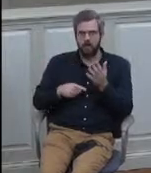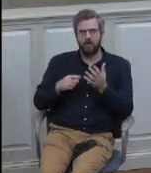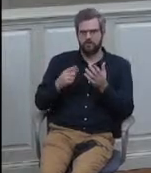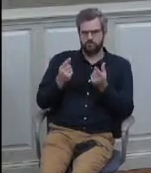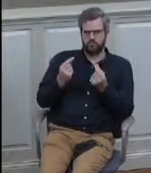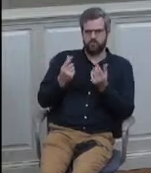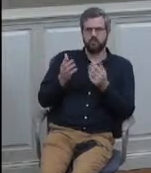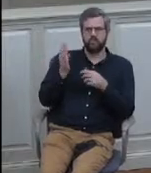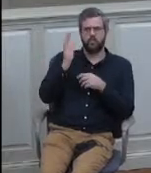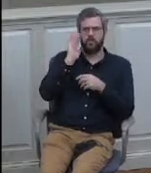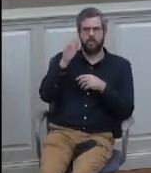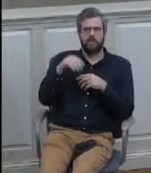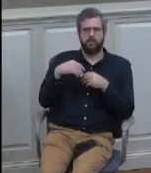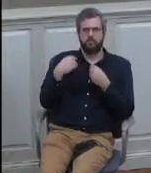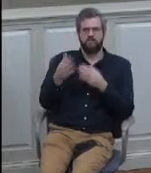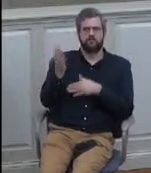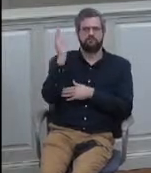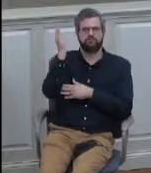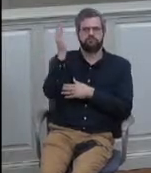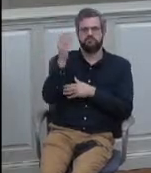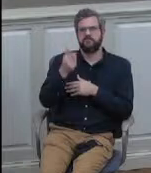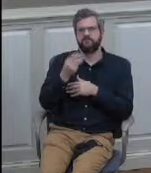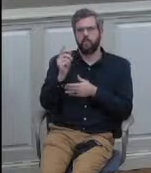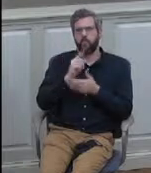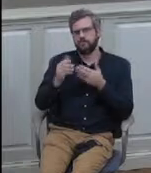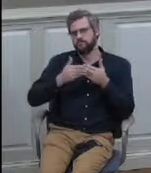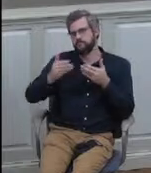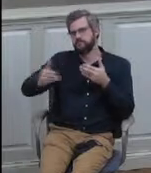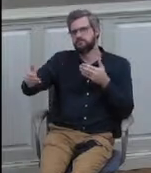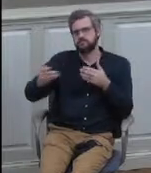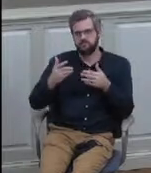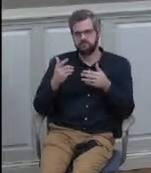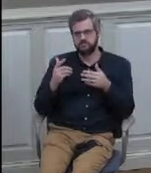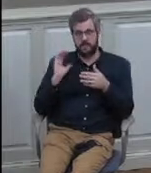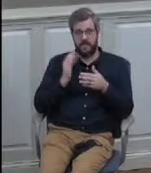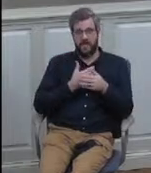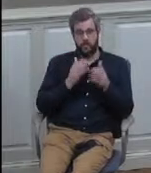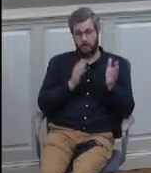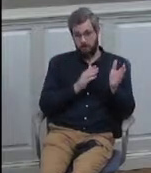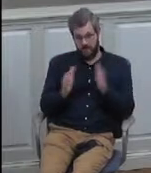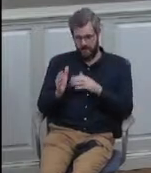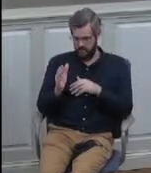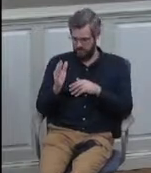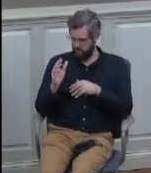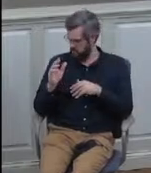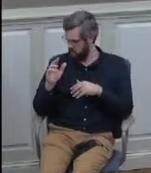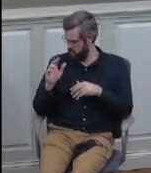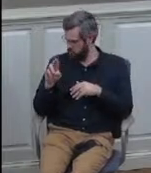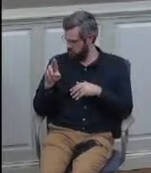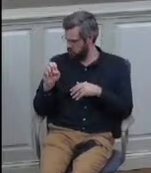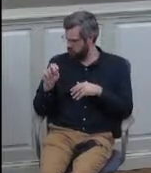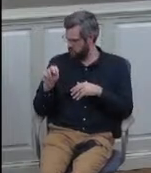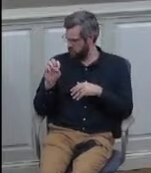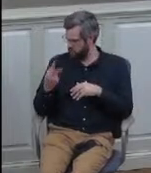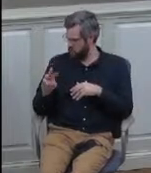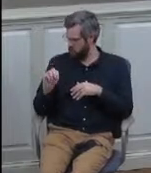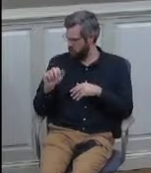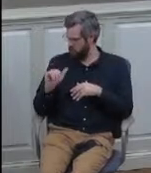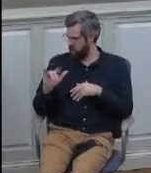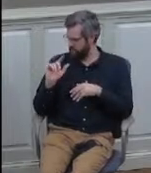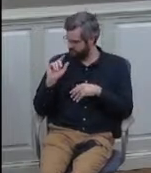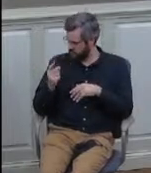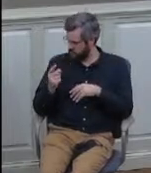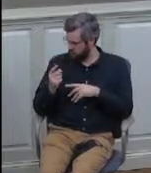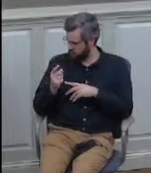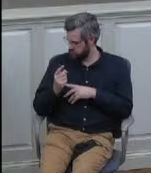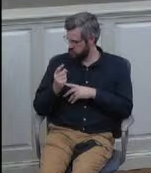the next few weeks as we go through, because our plan will renew May 1, but we'll have to have decisions